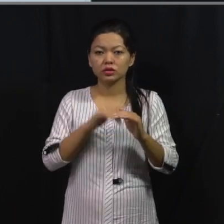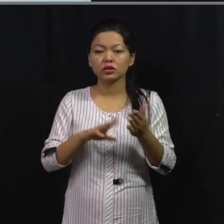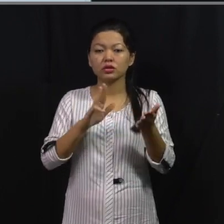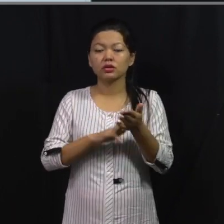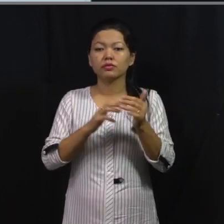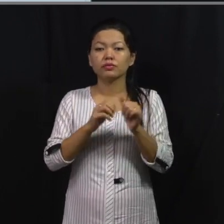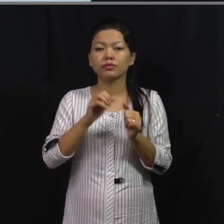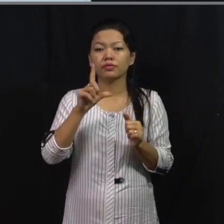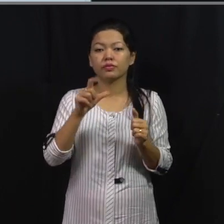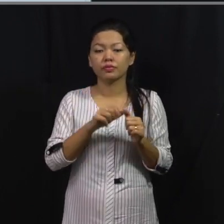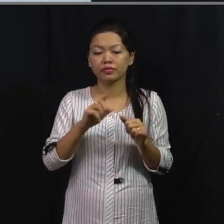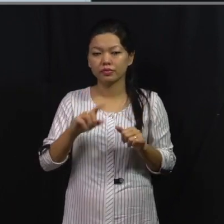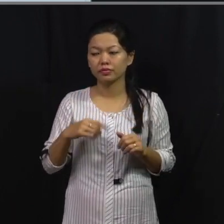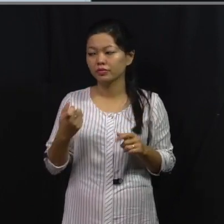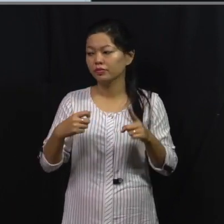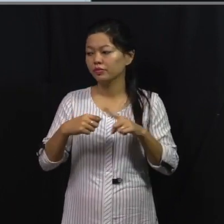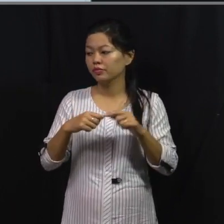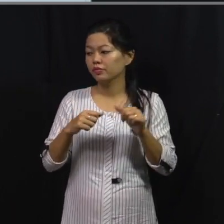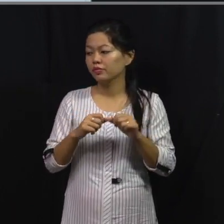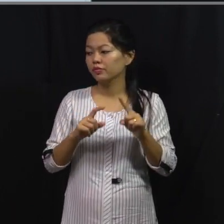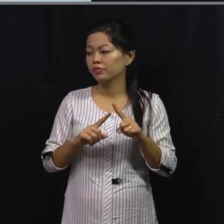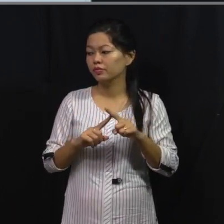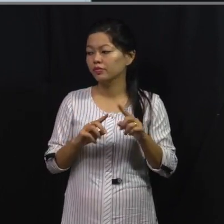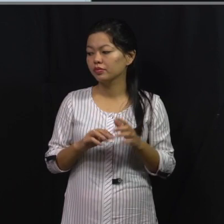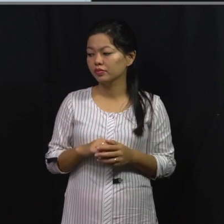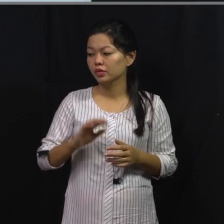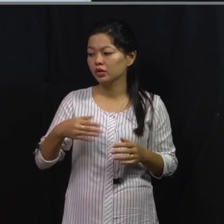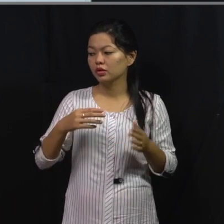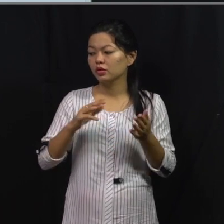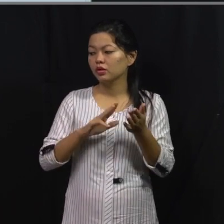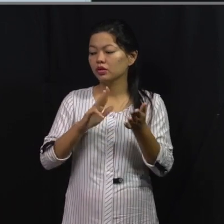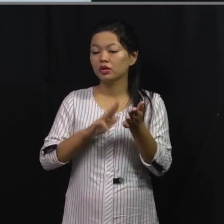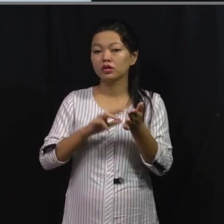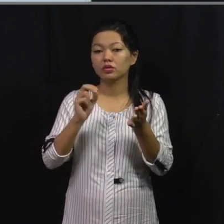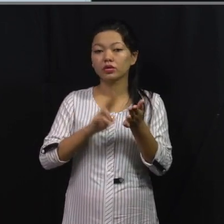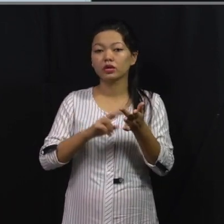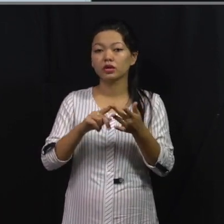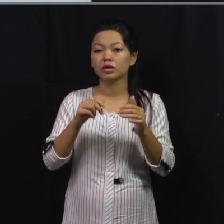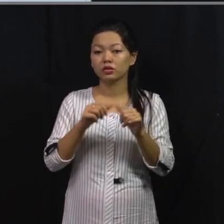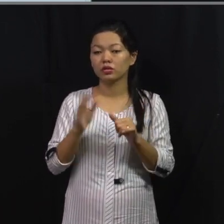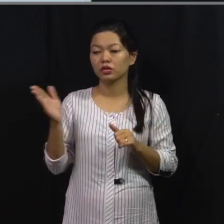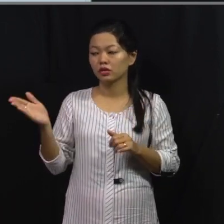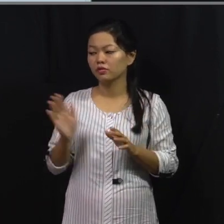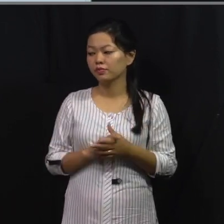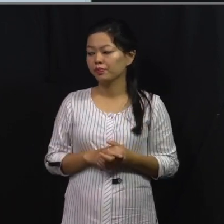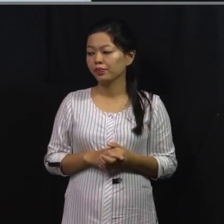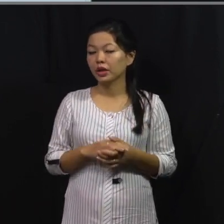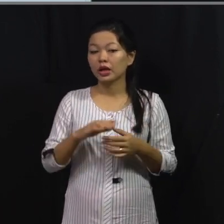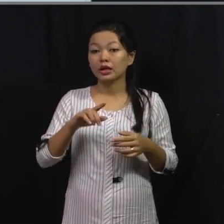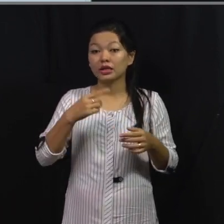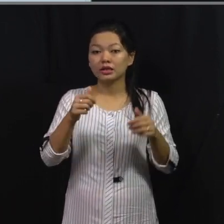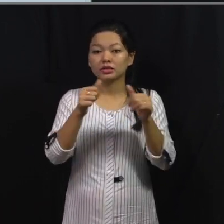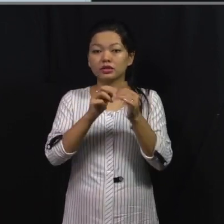people are, you know, better compared to the first group of people, you know, those OBCs who are doing